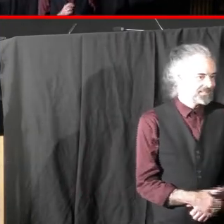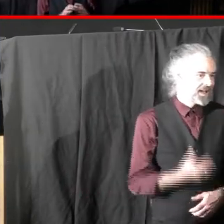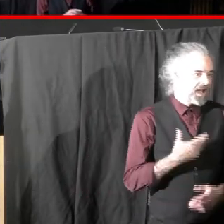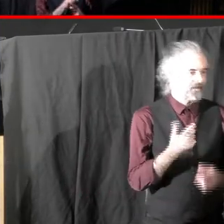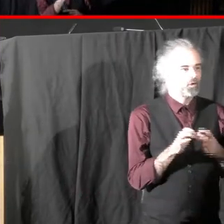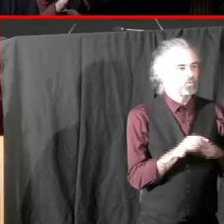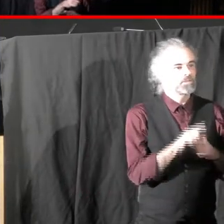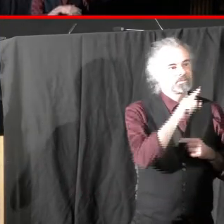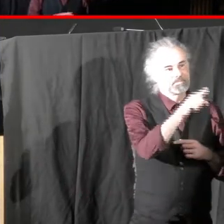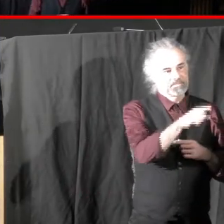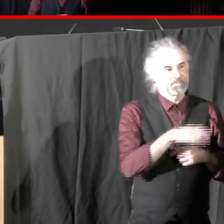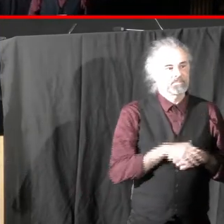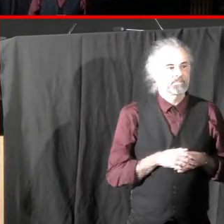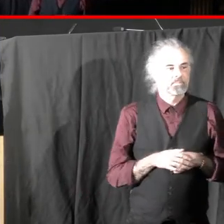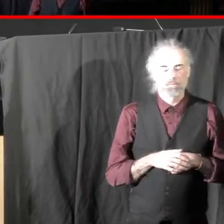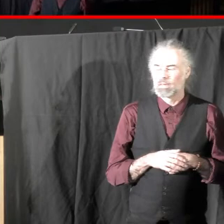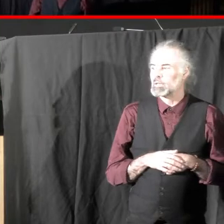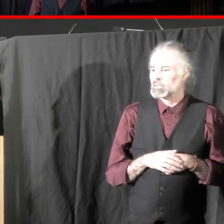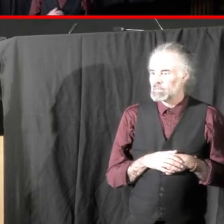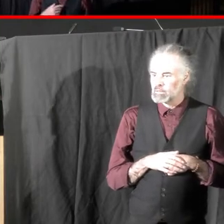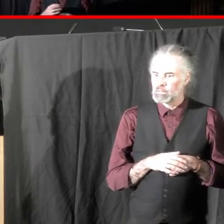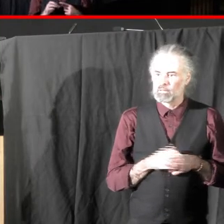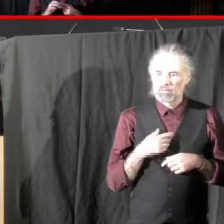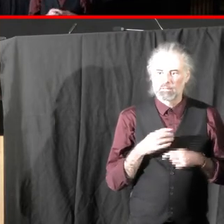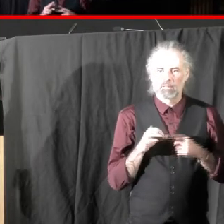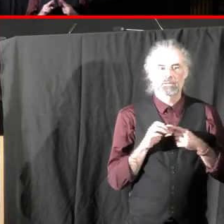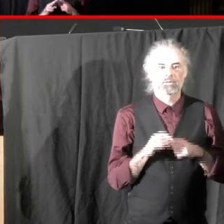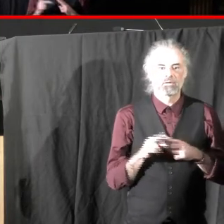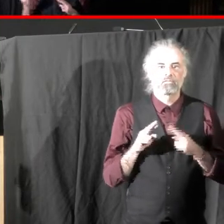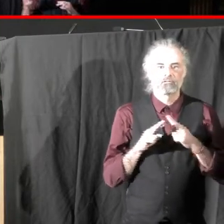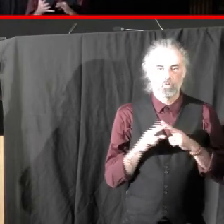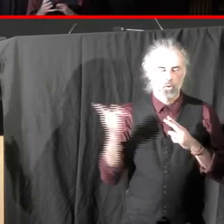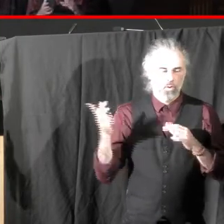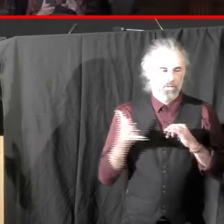question here. Yeah, Phil, it's a question for the scientist.